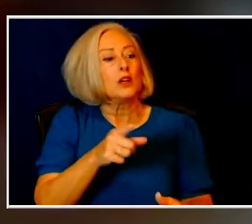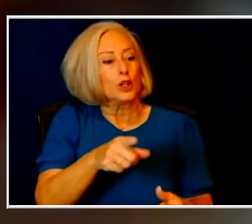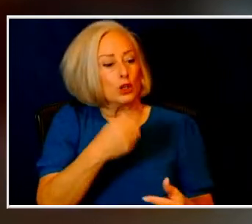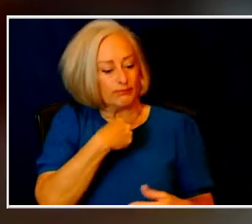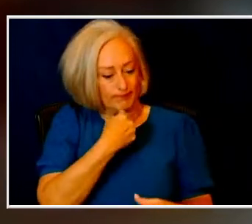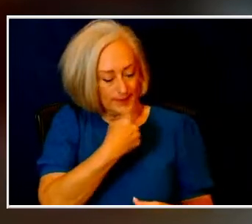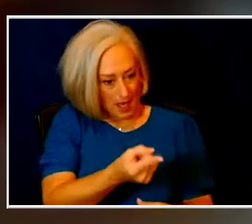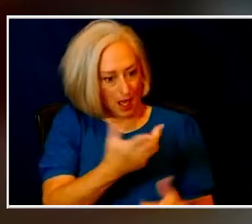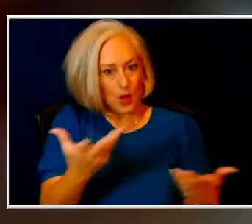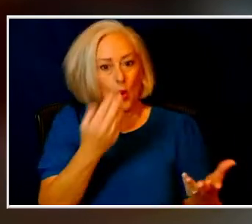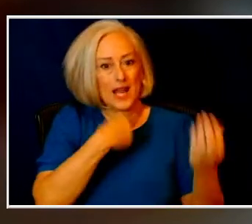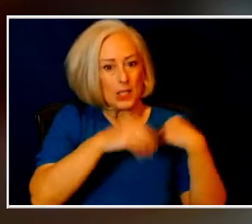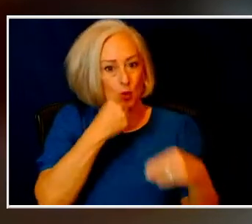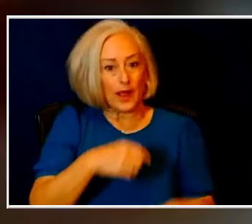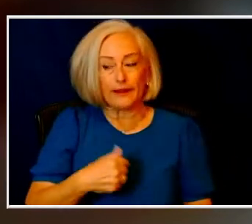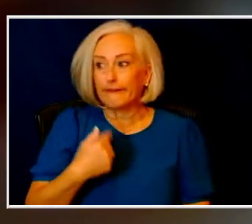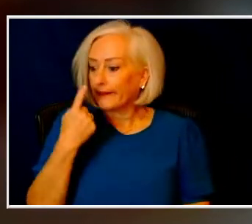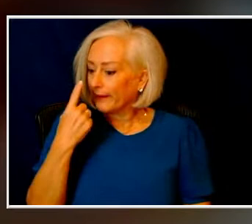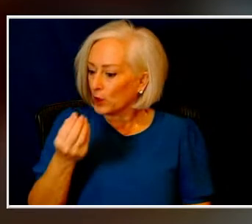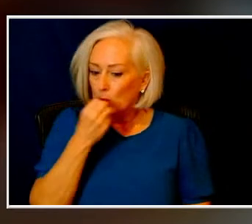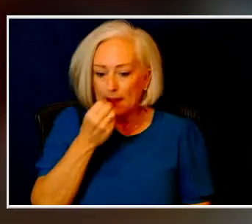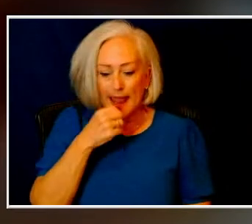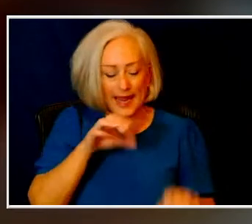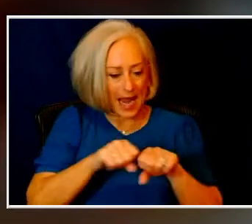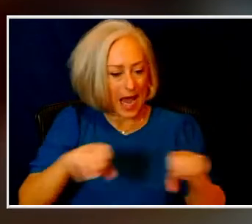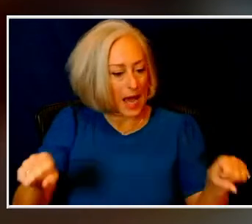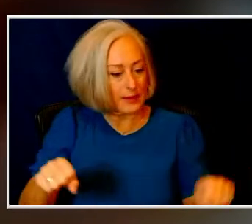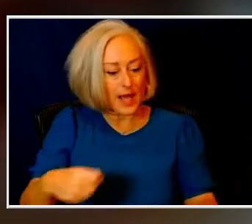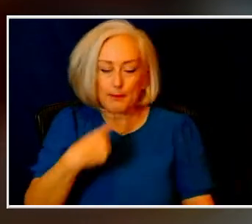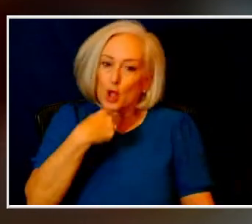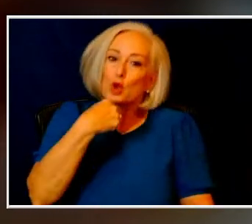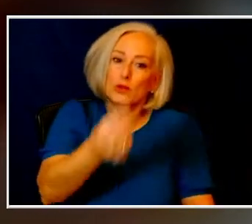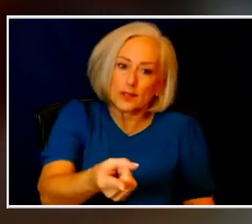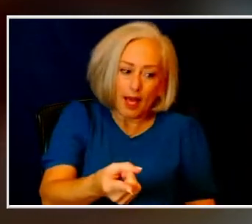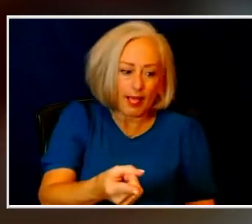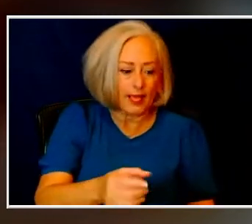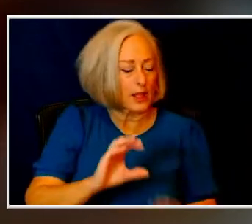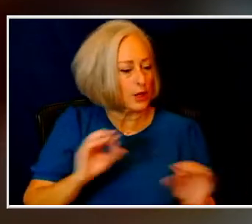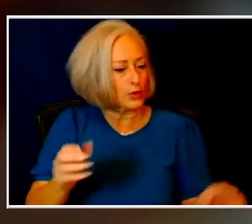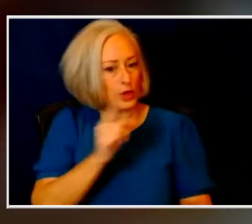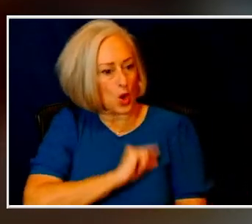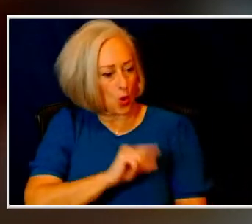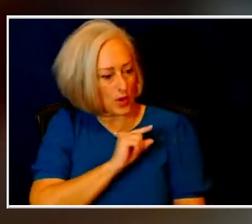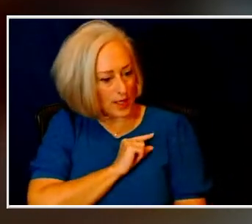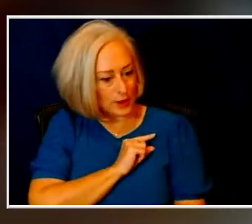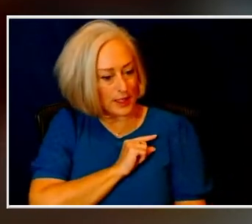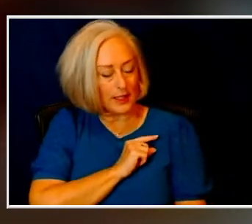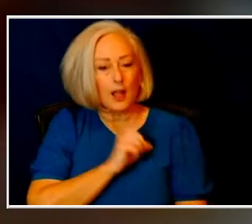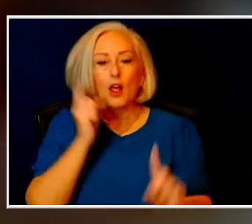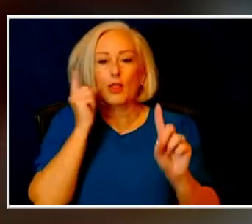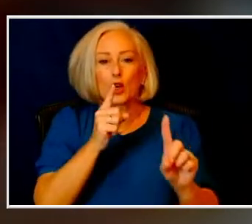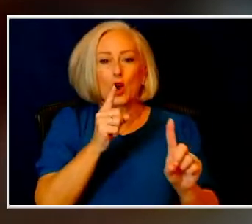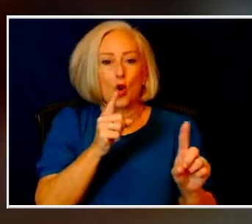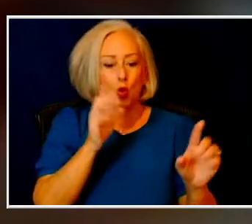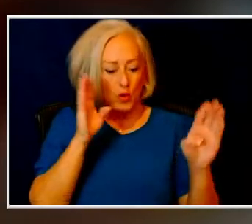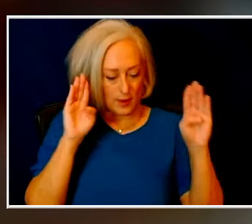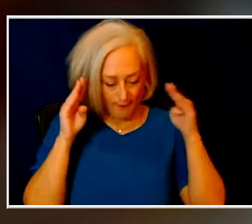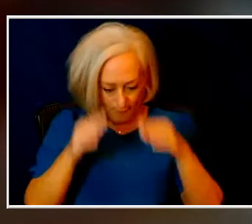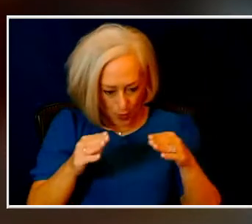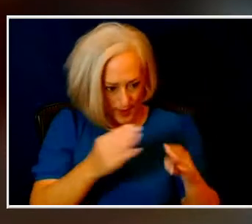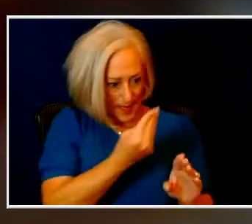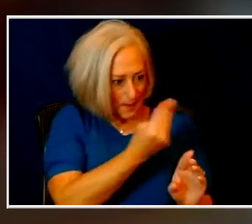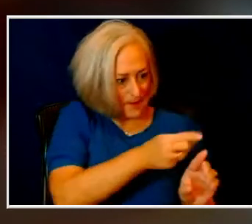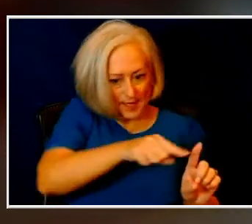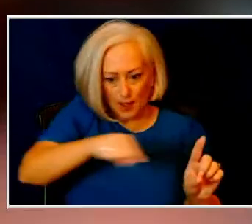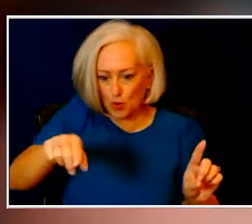dog. And there wasn't any guilt with it, and it was just, I lived from Monday to Monday and tried to lose weight each week. I didn't look